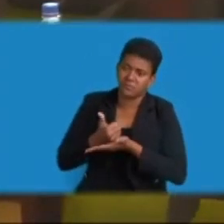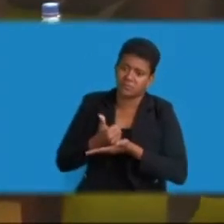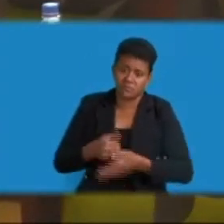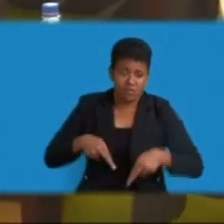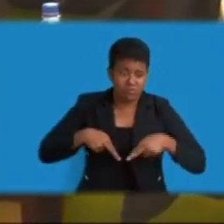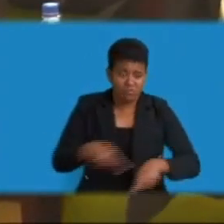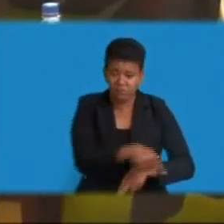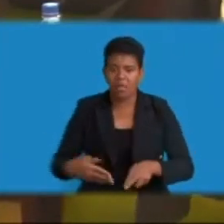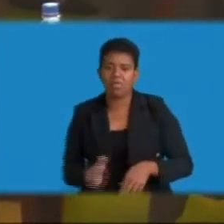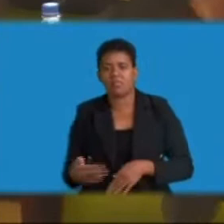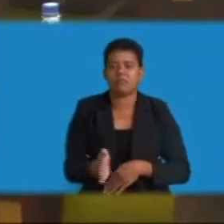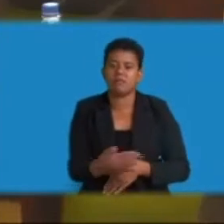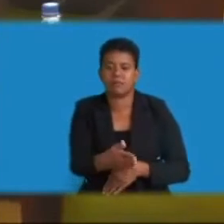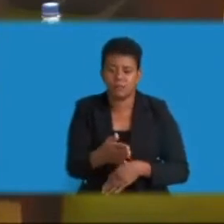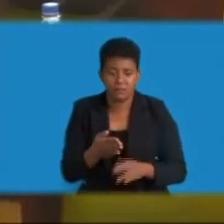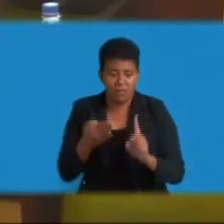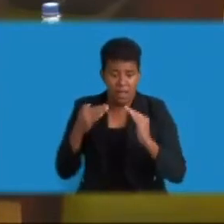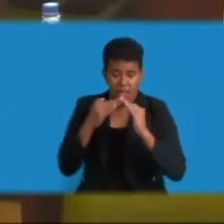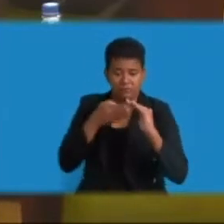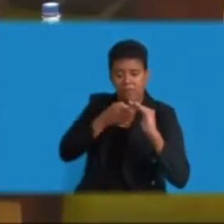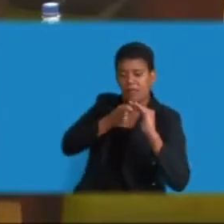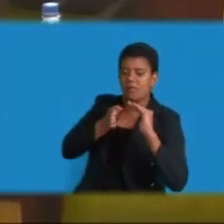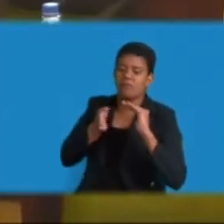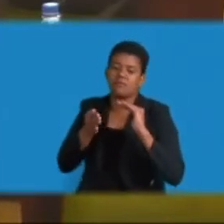nearly hits a house. Then it turns that way.